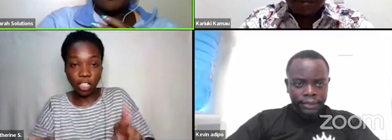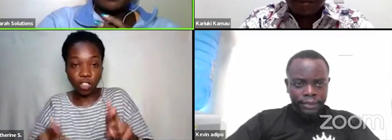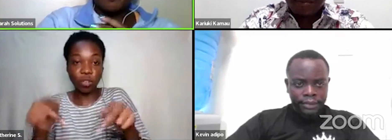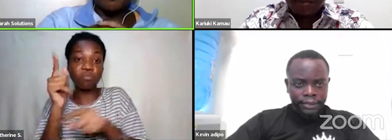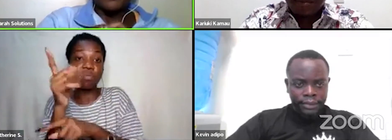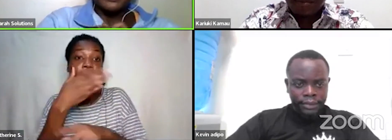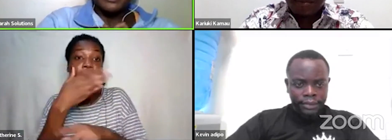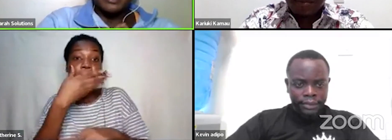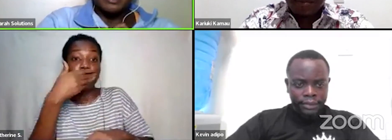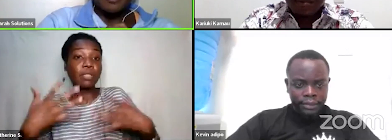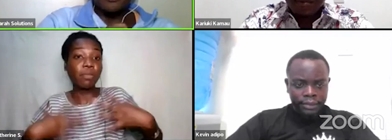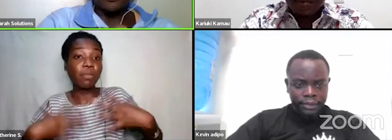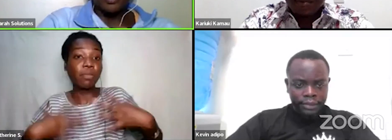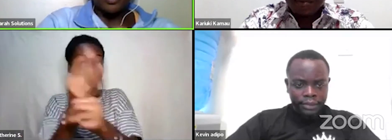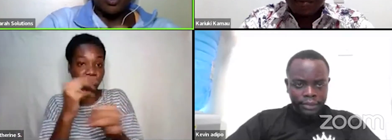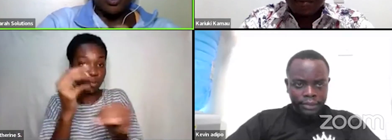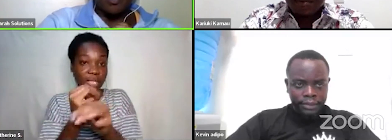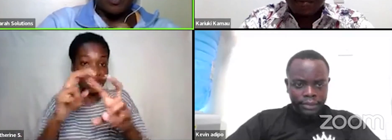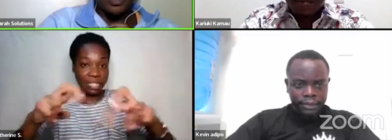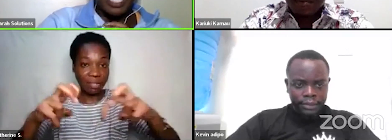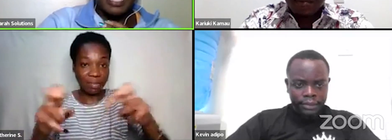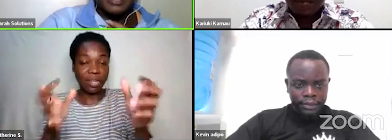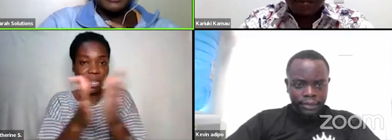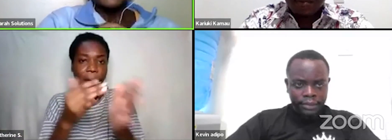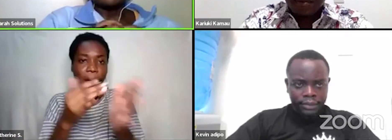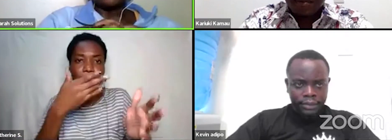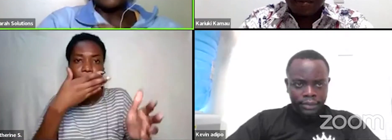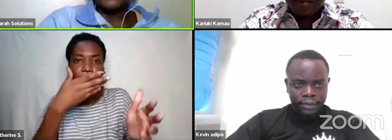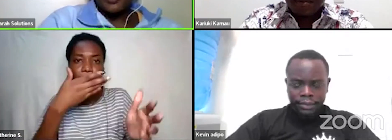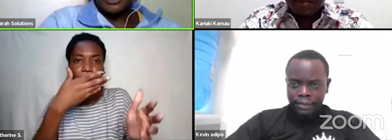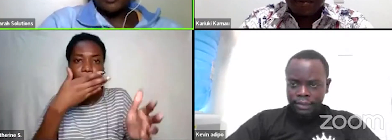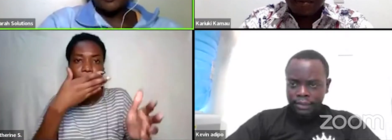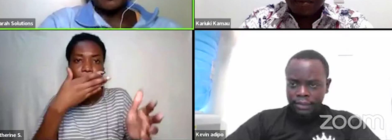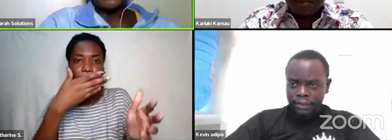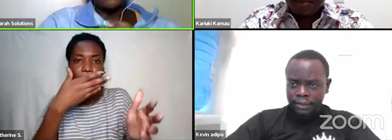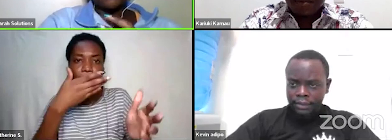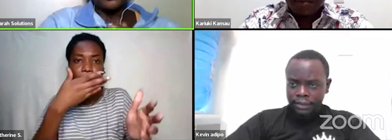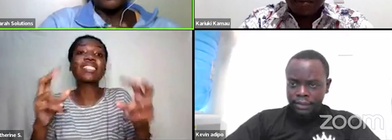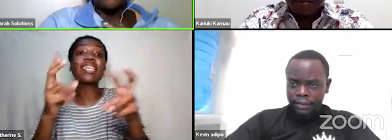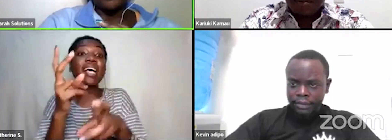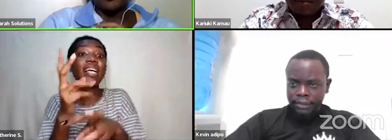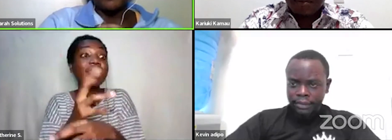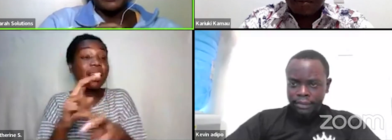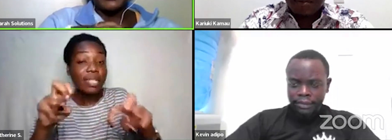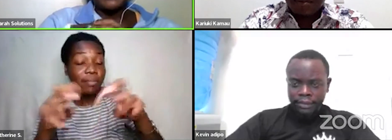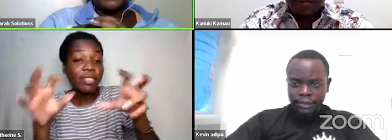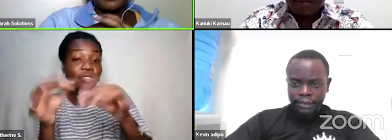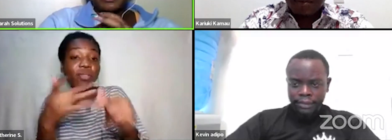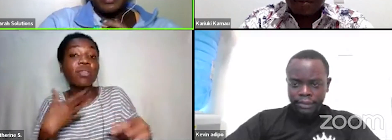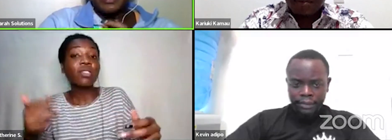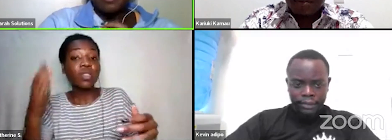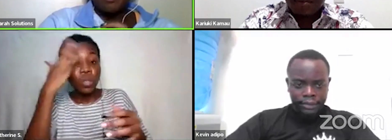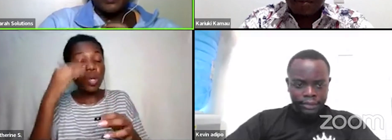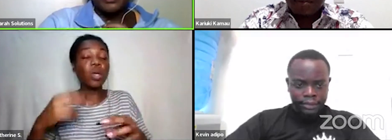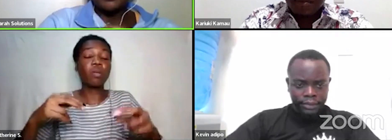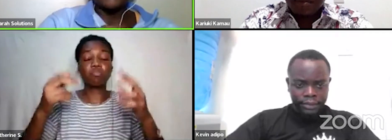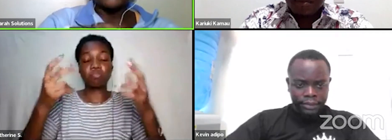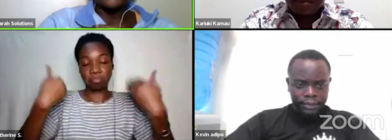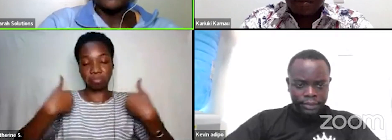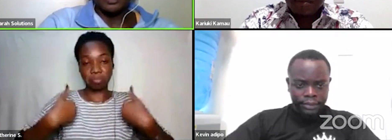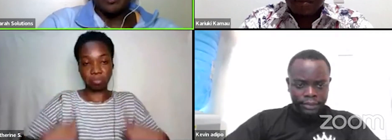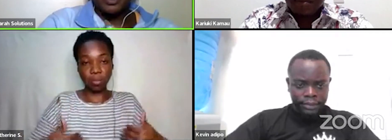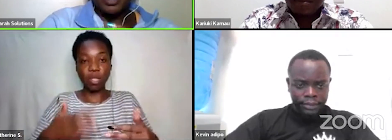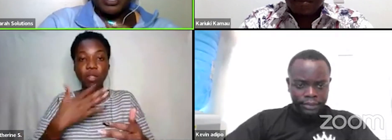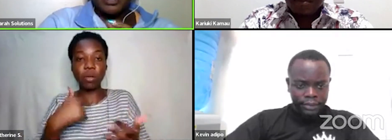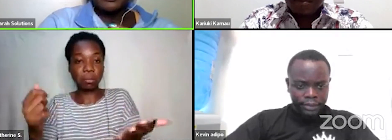also your best people for DISC assessment if you want to know your personality. If you're also doing recruitment and you want to go more than just the interview process, you